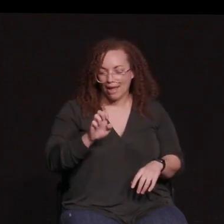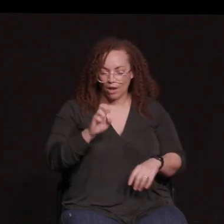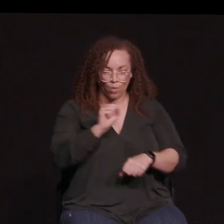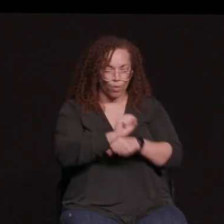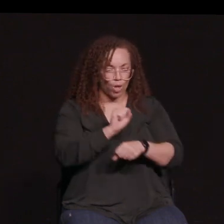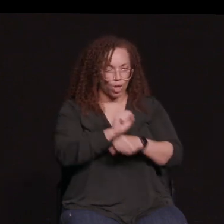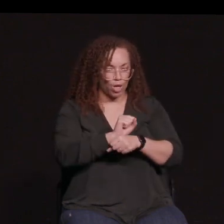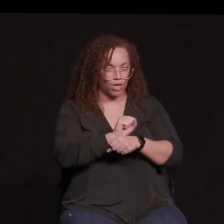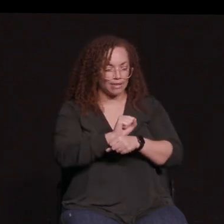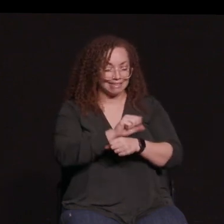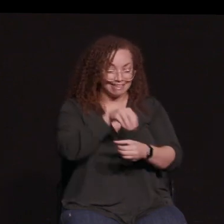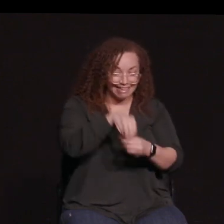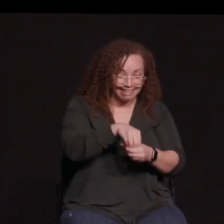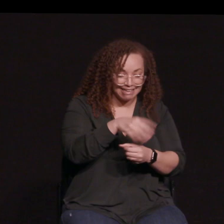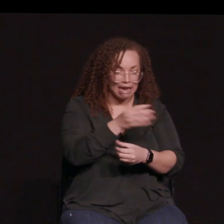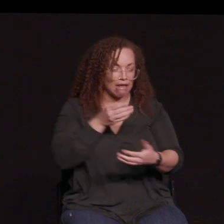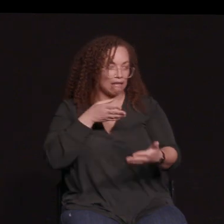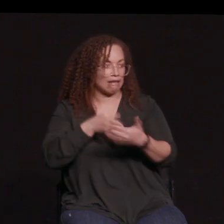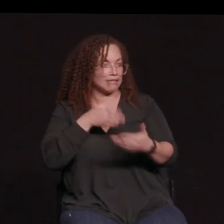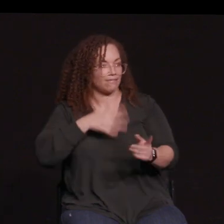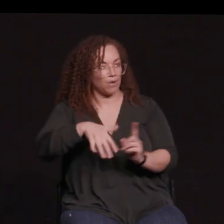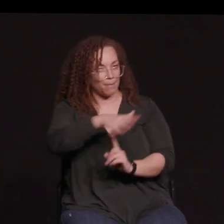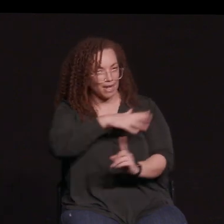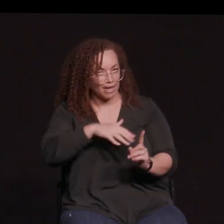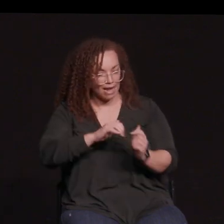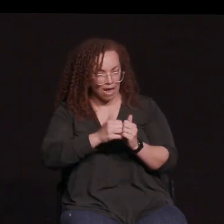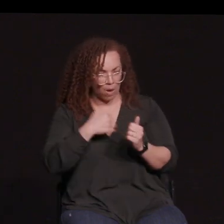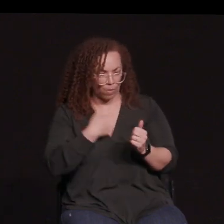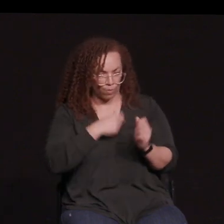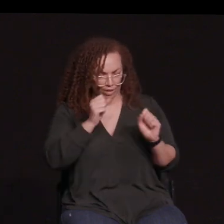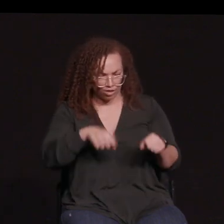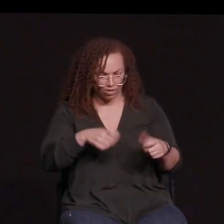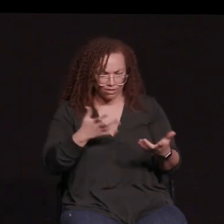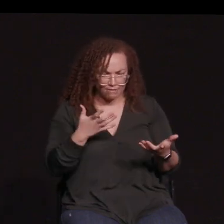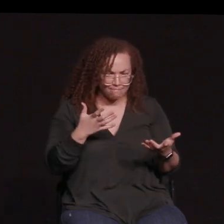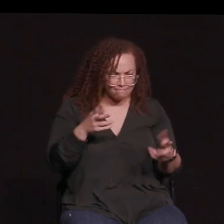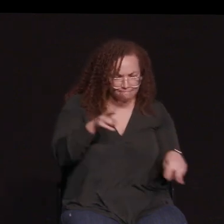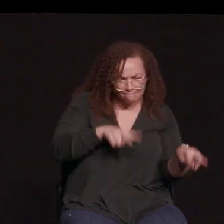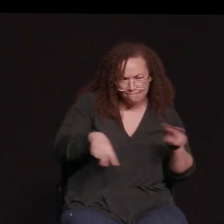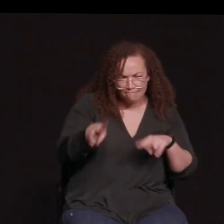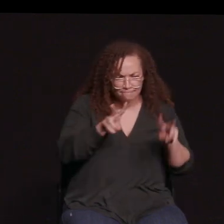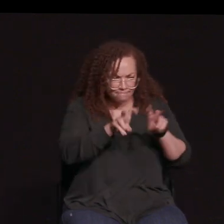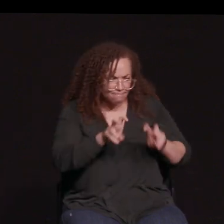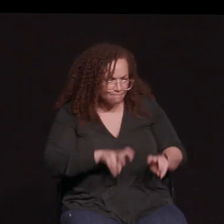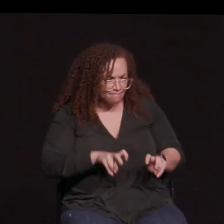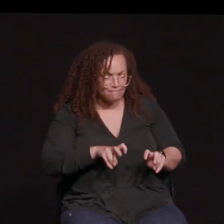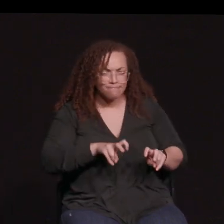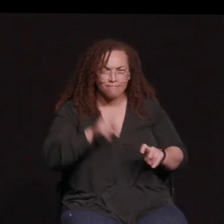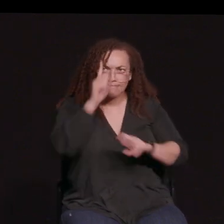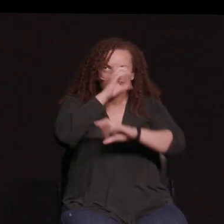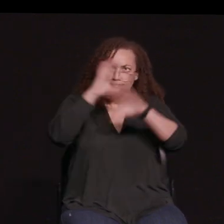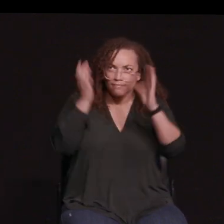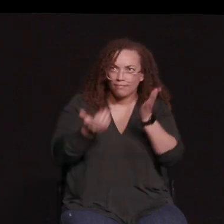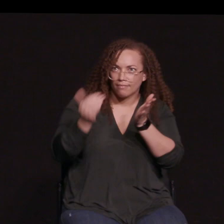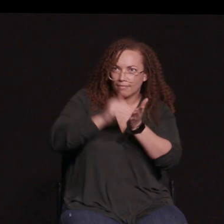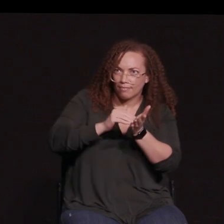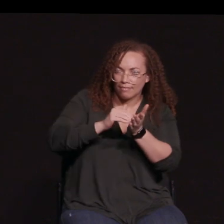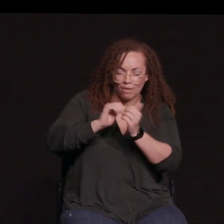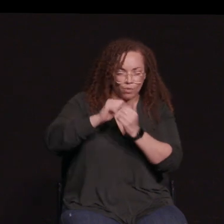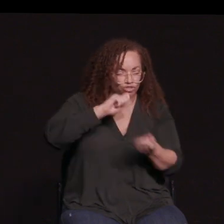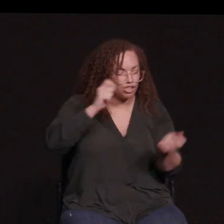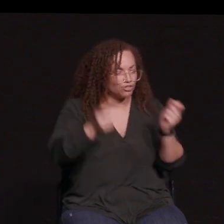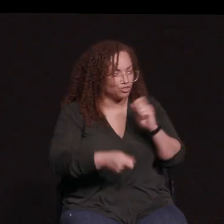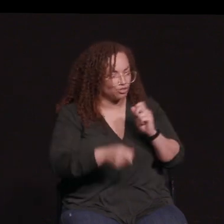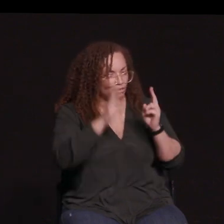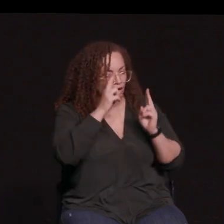how we disrupt urban infrastructure to reimagine space and reappropriate it to honor and defend Black